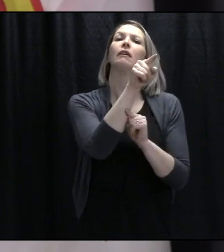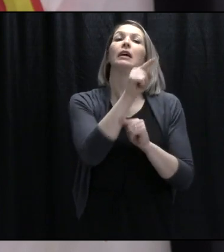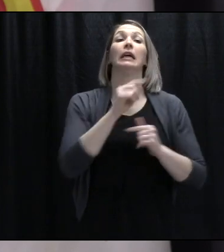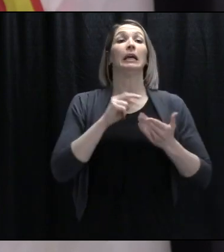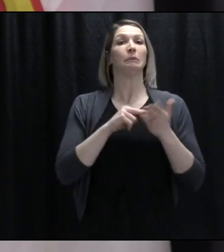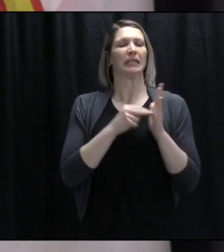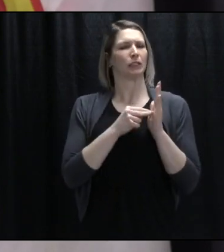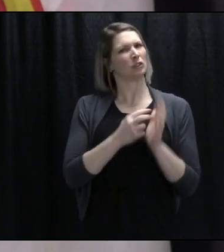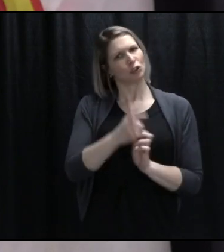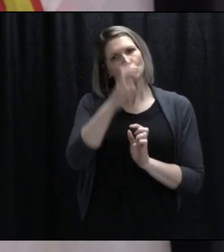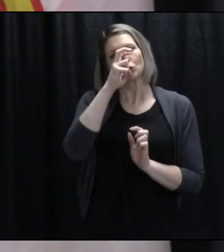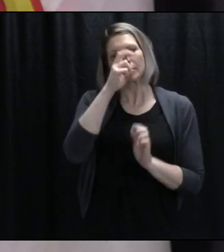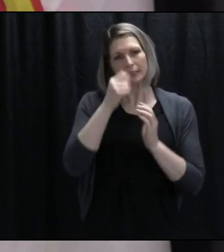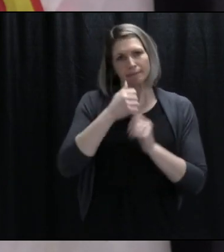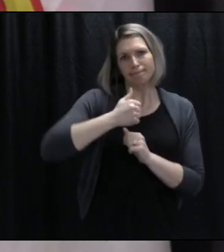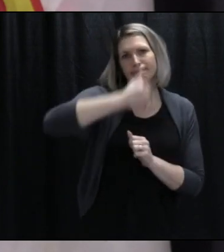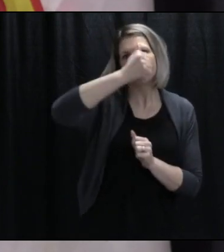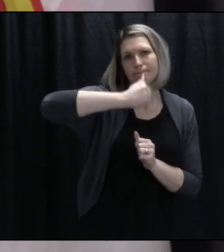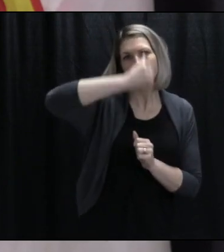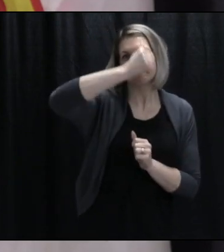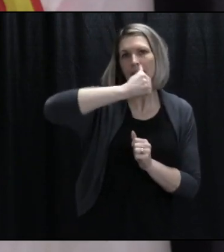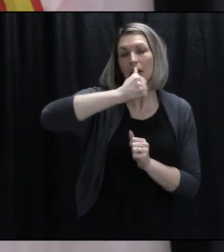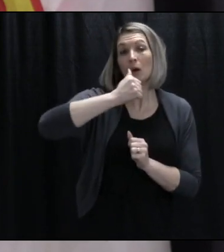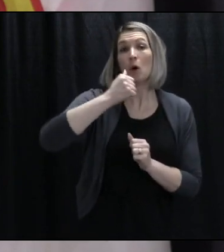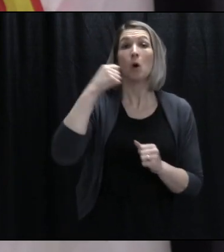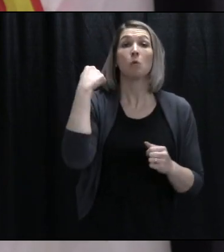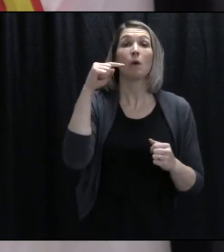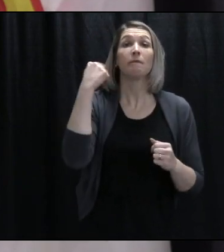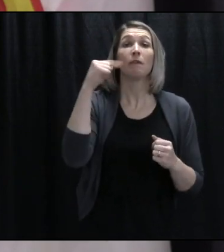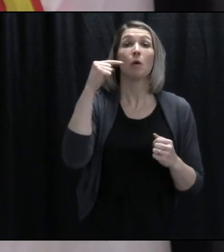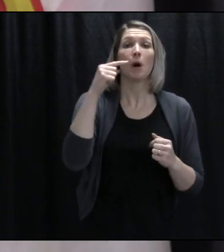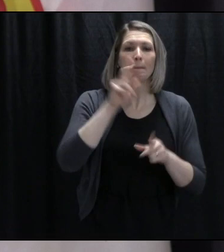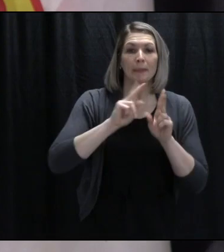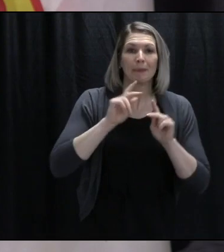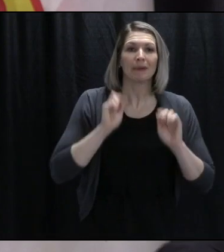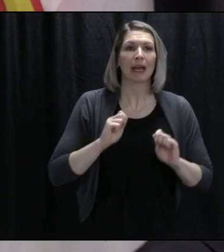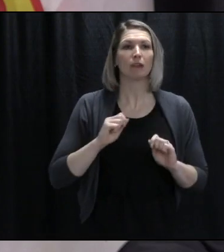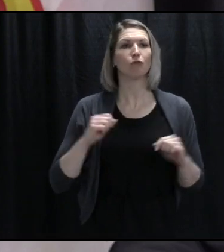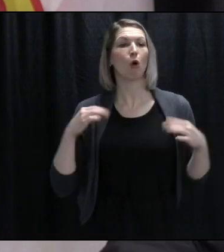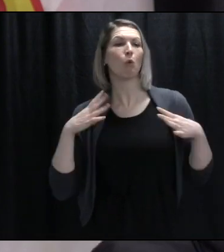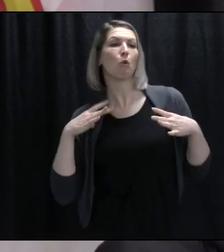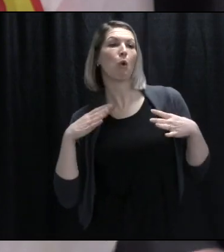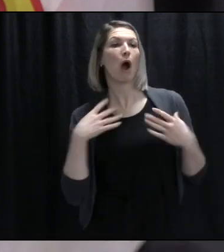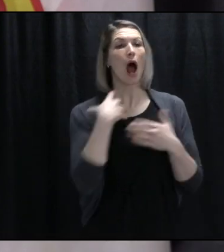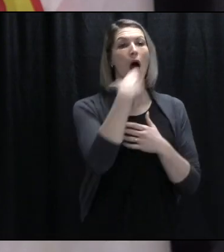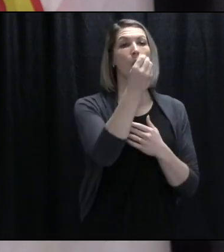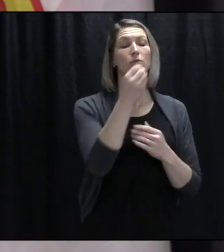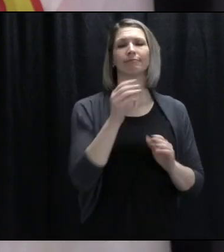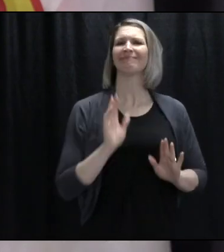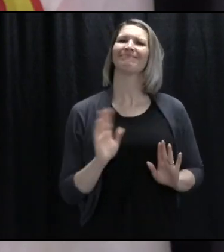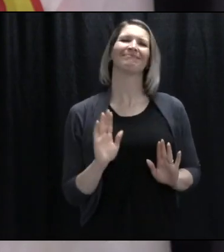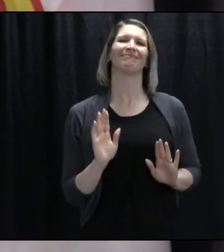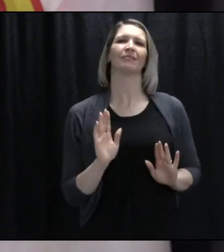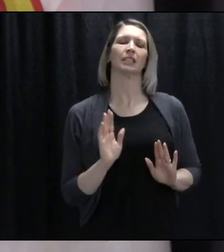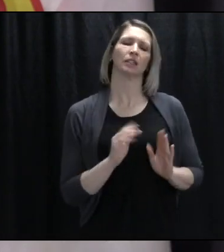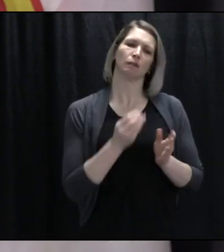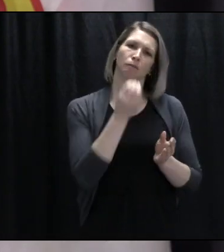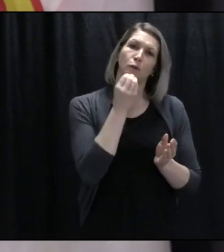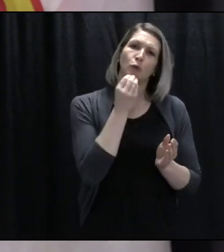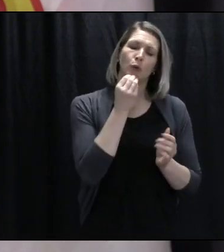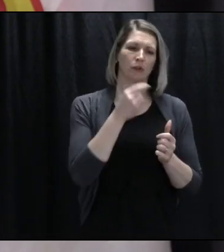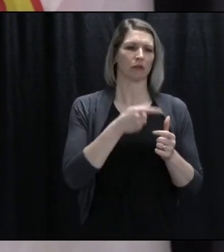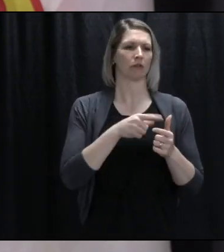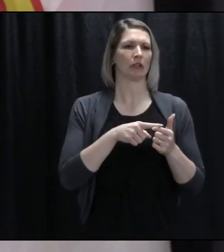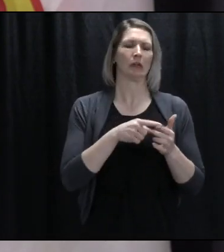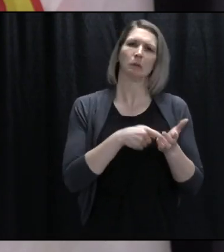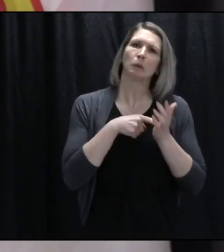coming days. And that is only for essential services. So I want to thank Labrador Marine and its